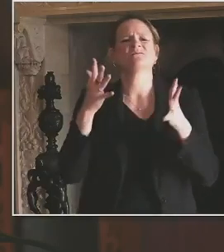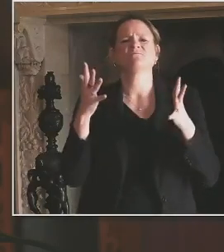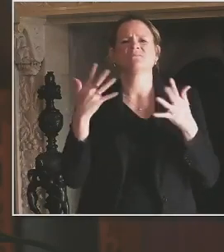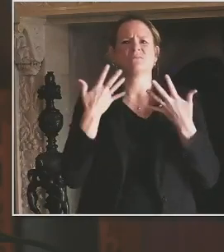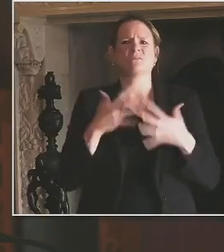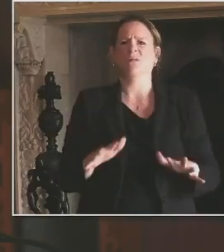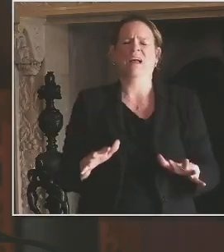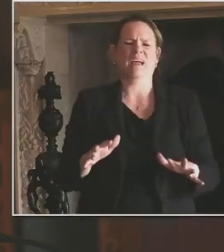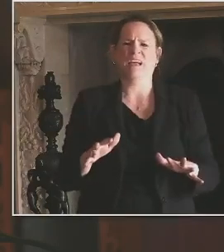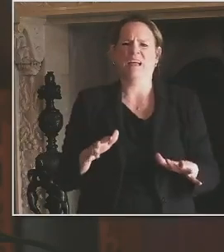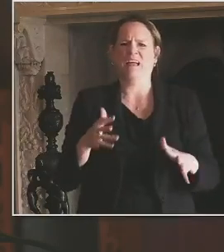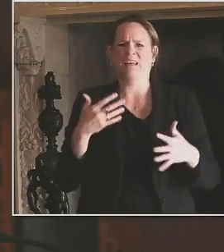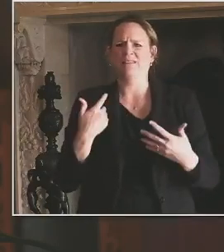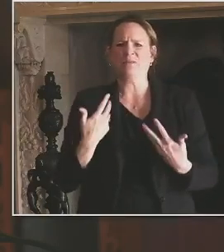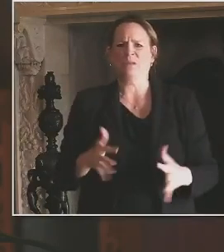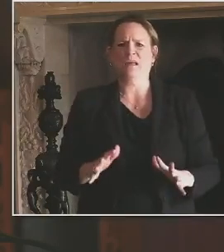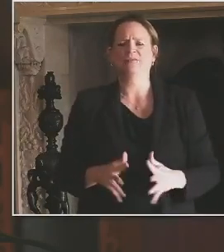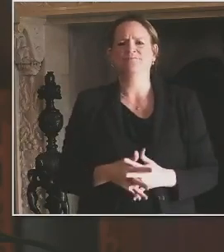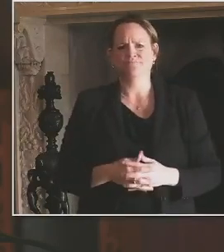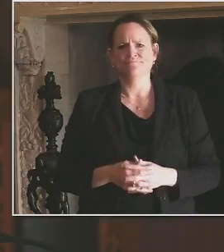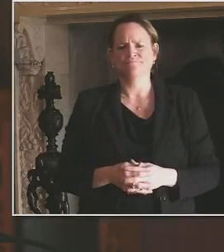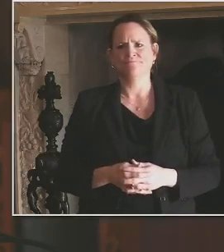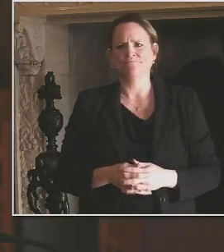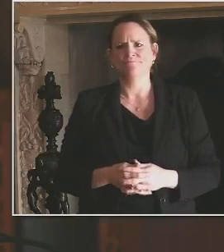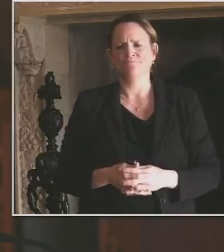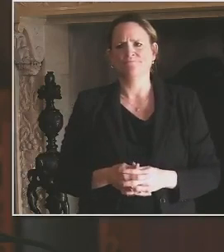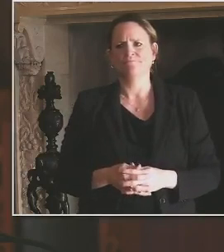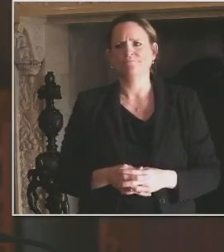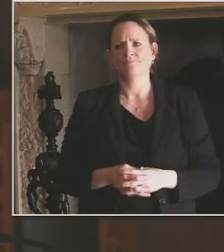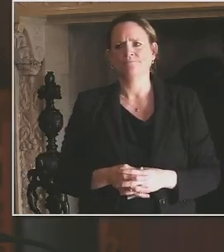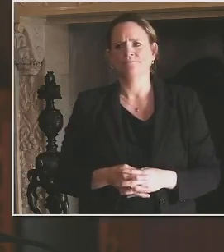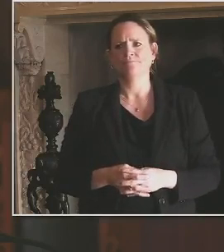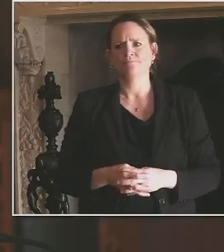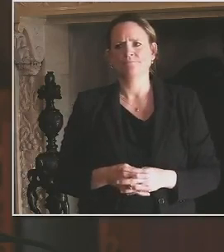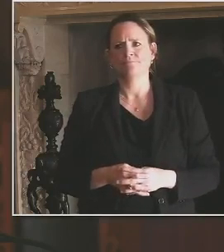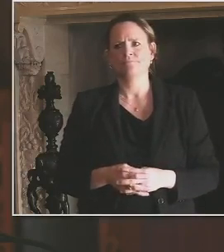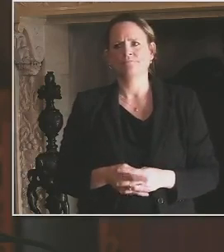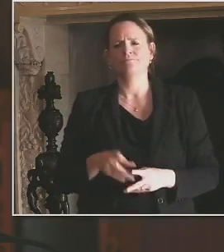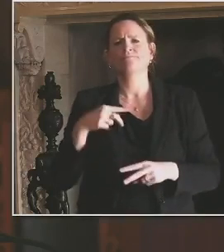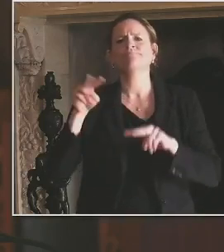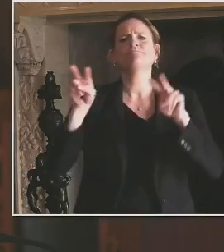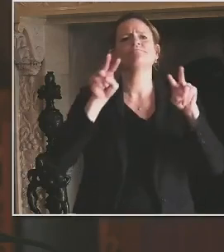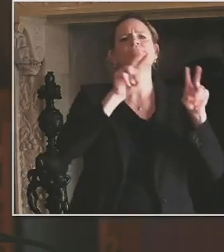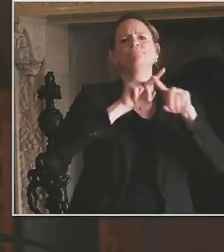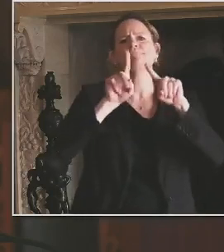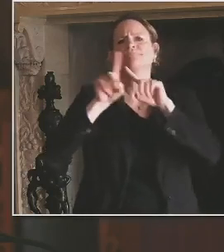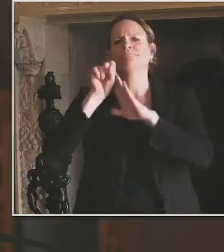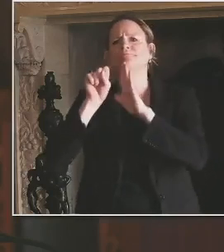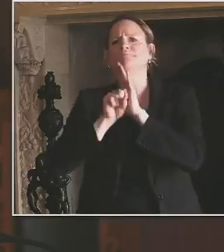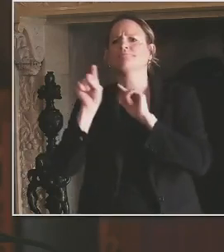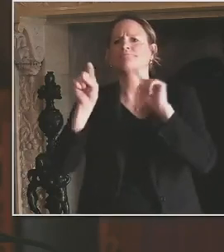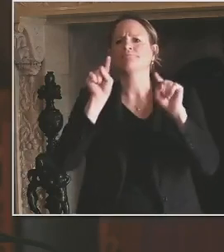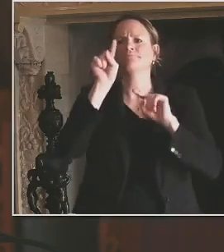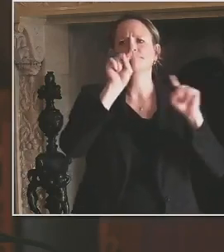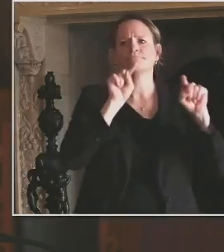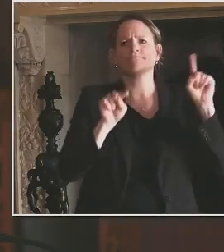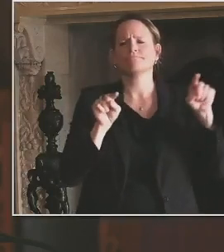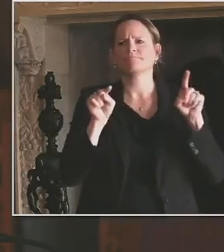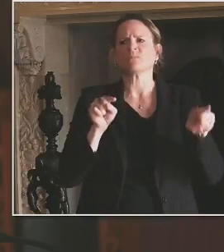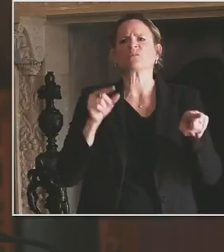as that. We can look to folks who are a few weeks ahead of us, recognize that this virus means business, that